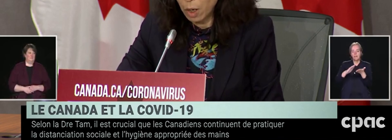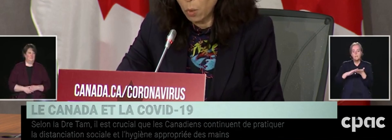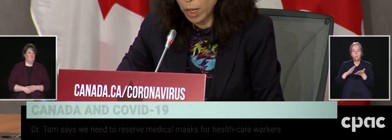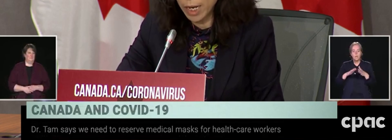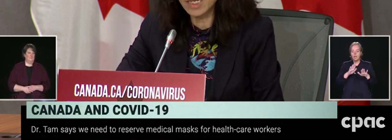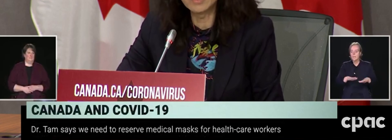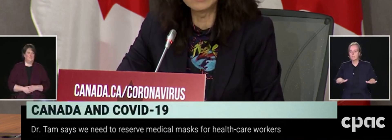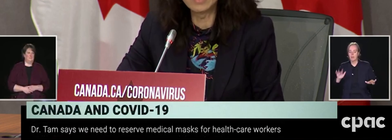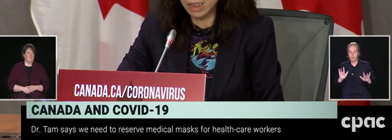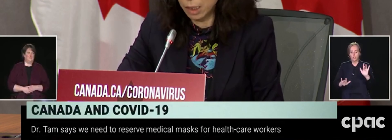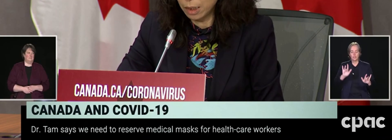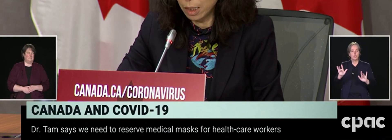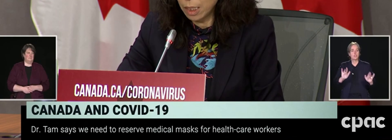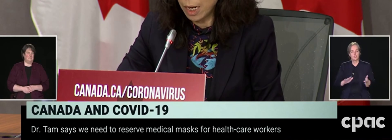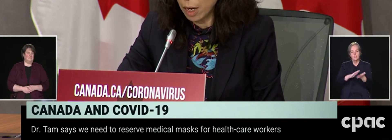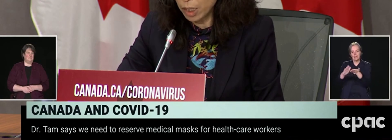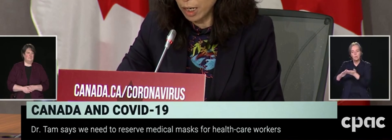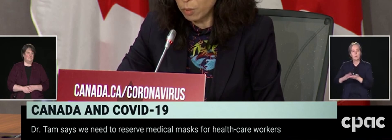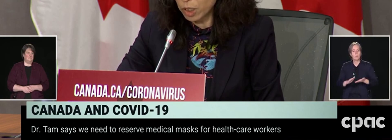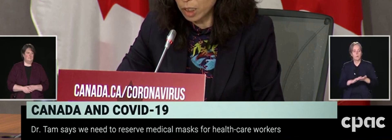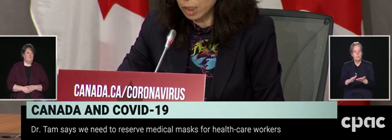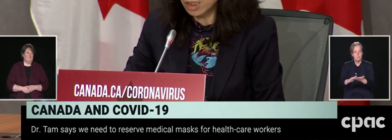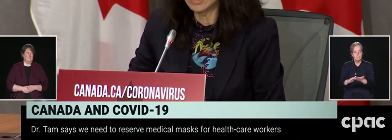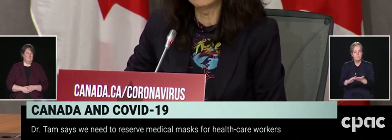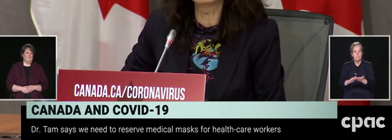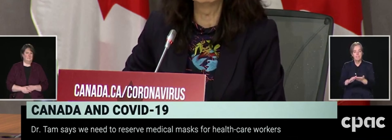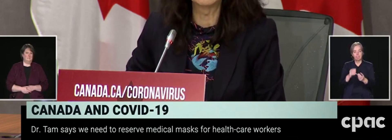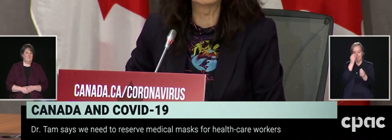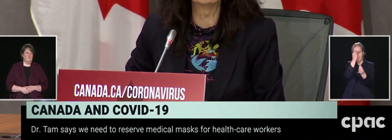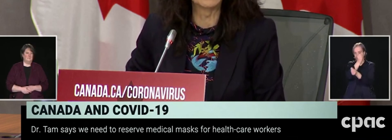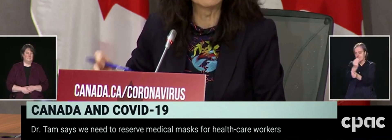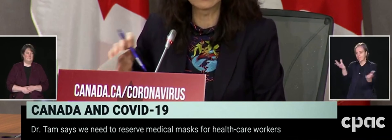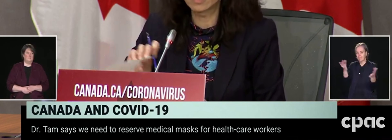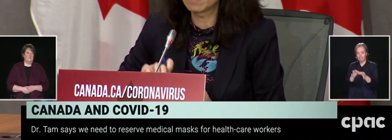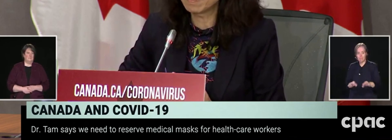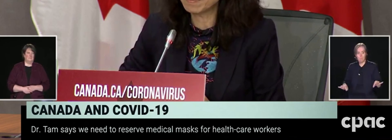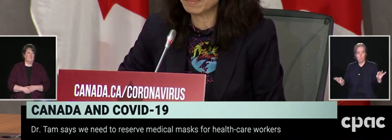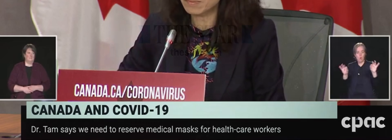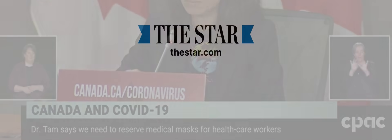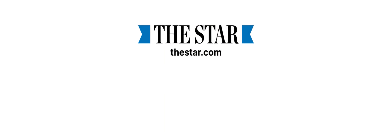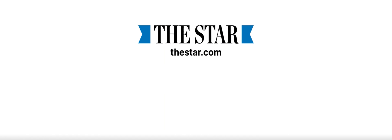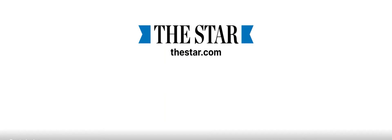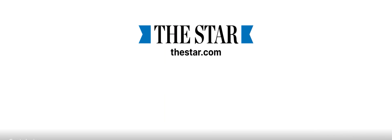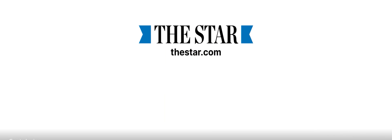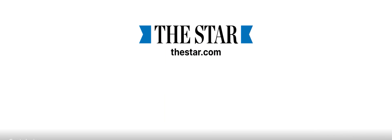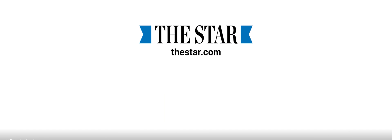masks where it is needed. Healthcare workers need medical masks.